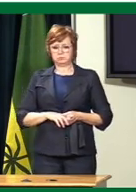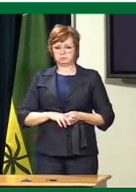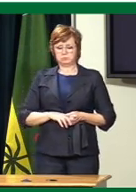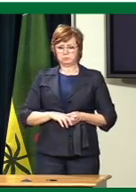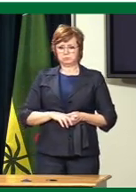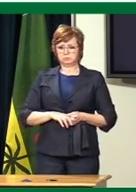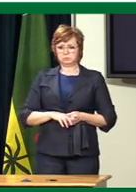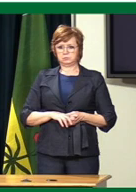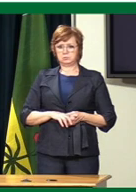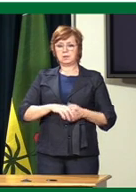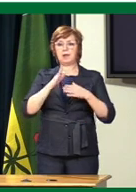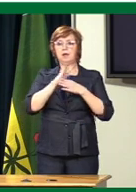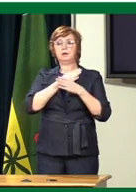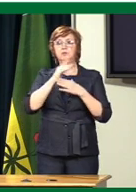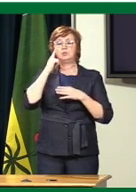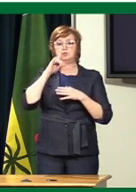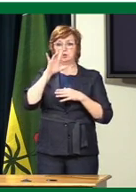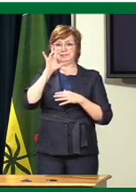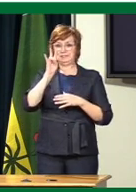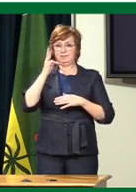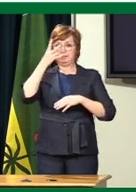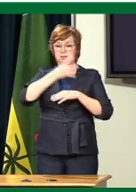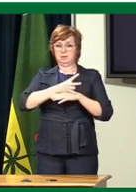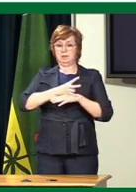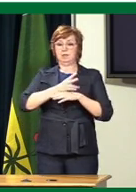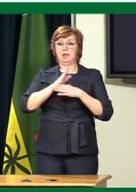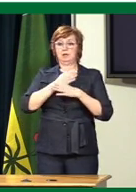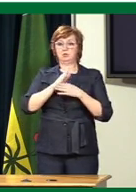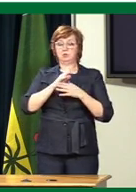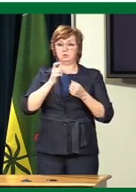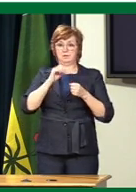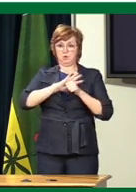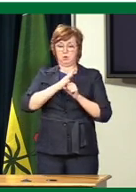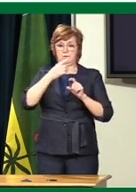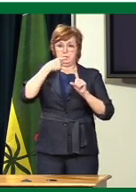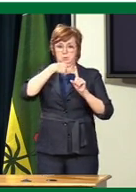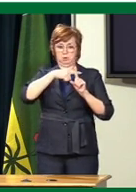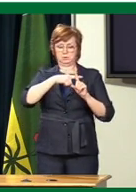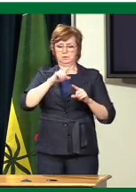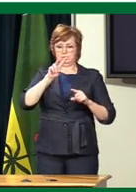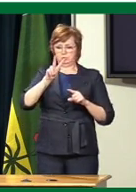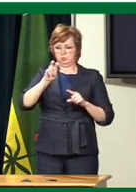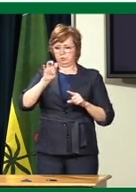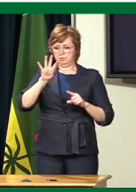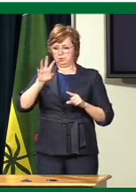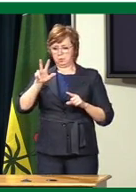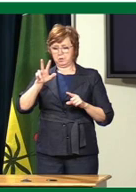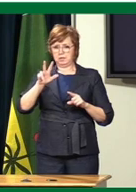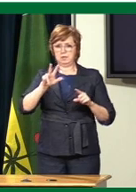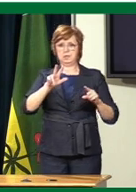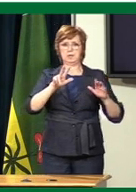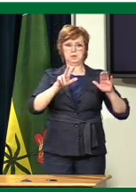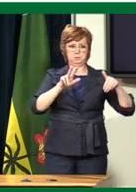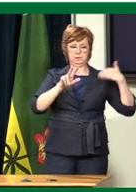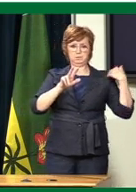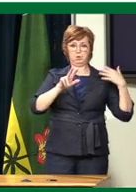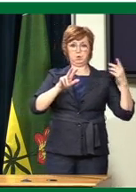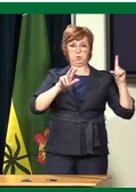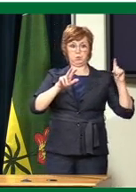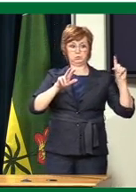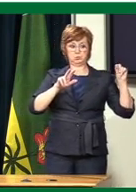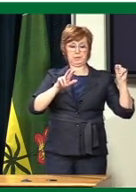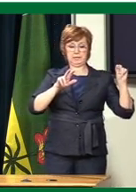now 243, which means that we have yet again doubled from 120 to 240 over 16